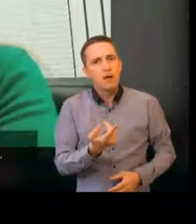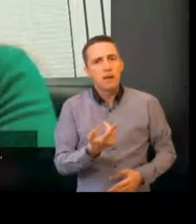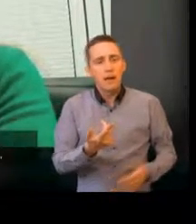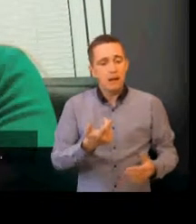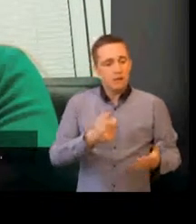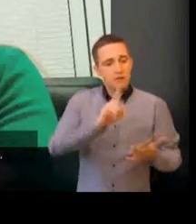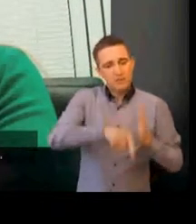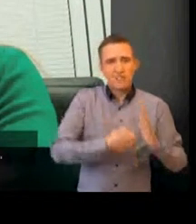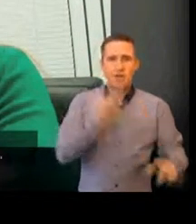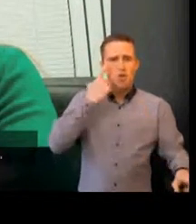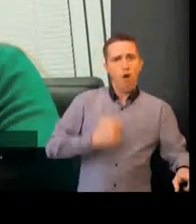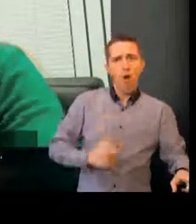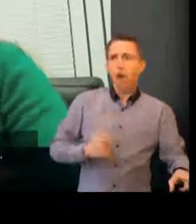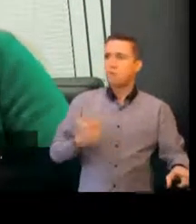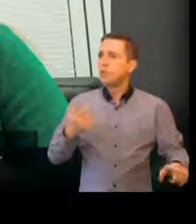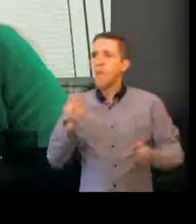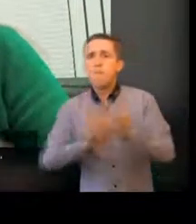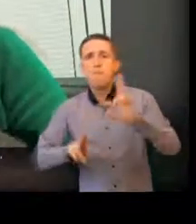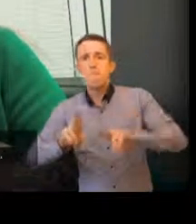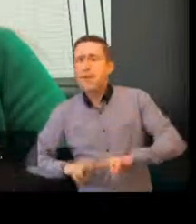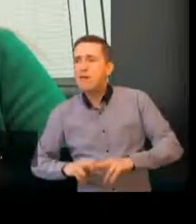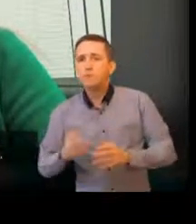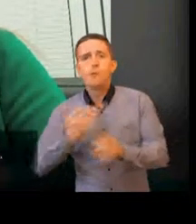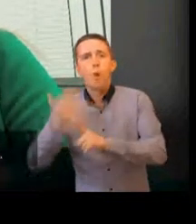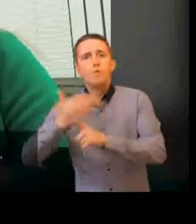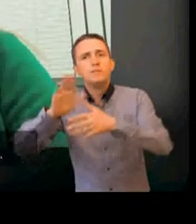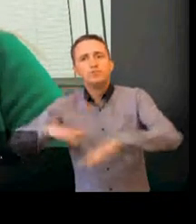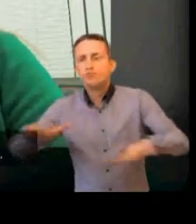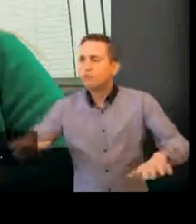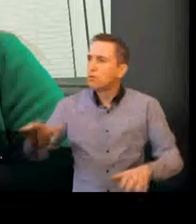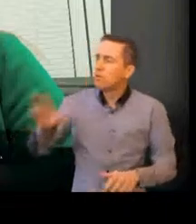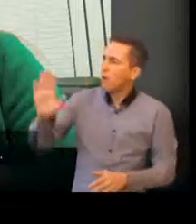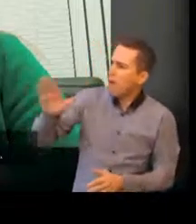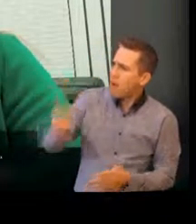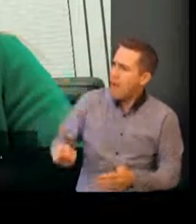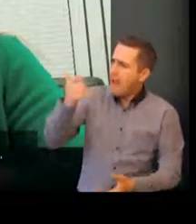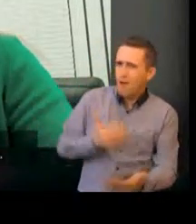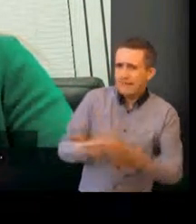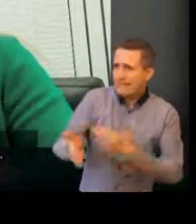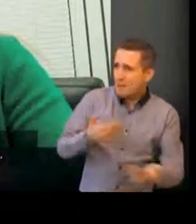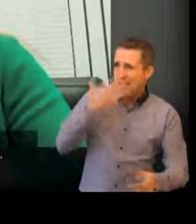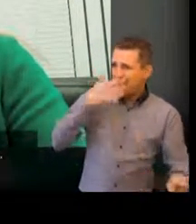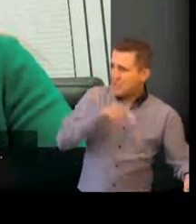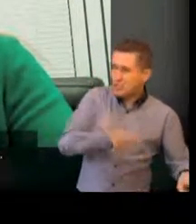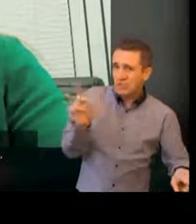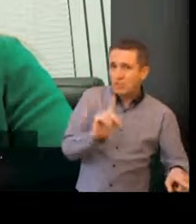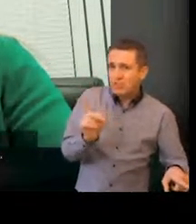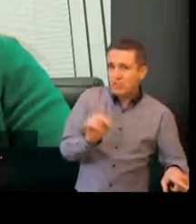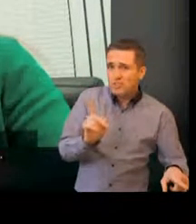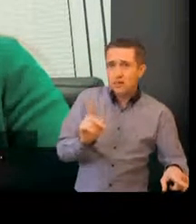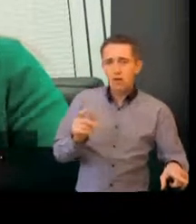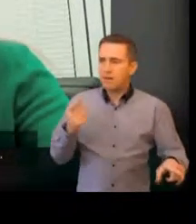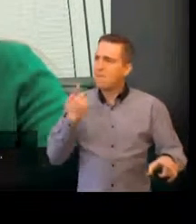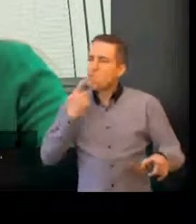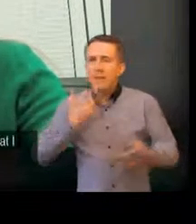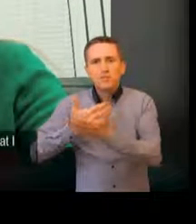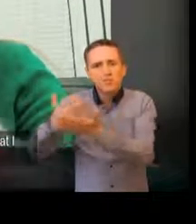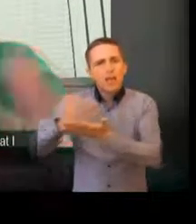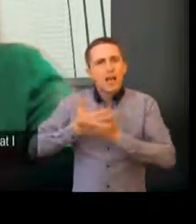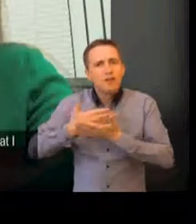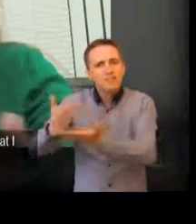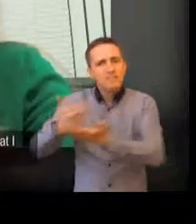be sort of the window that she would access everything through. So it was sort of her